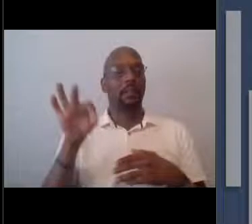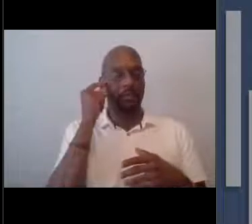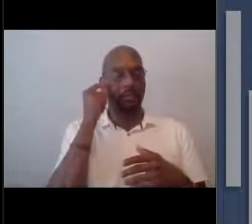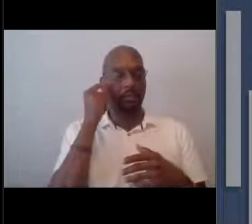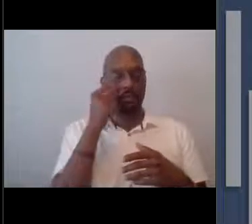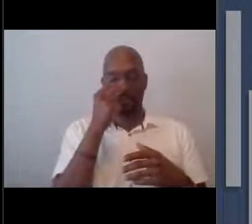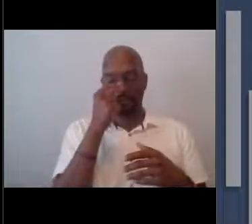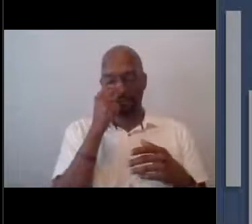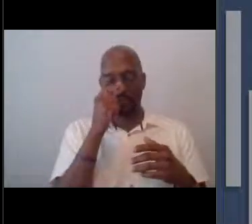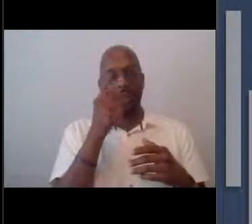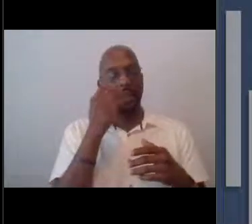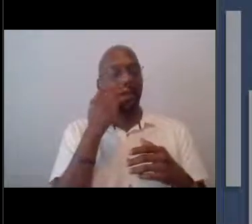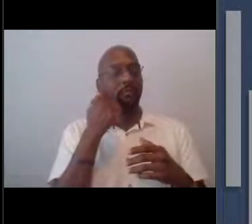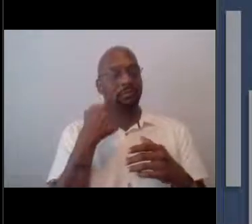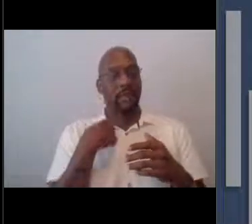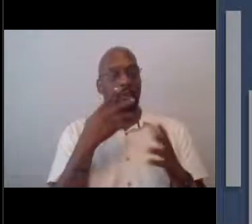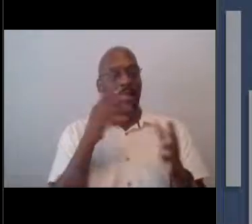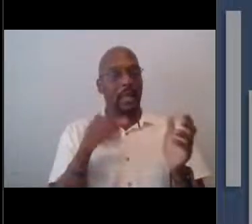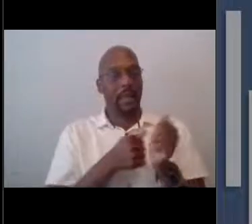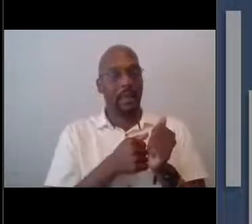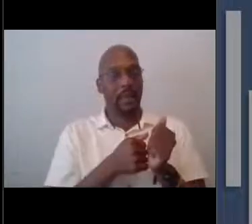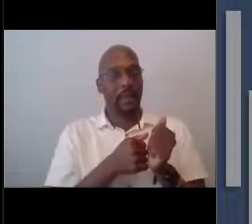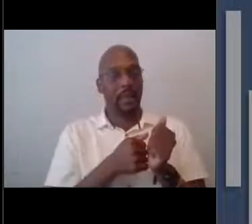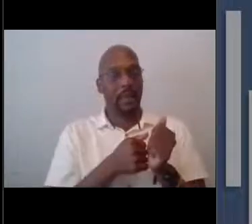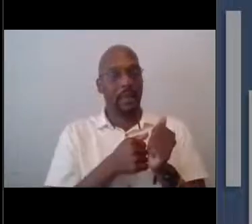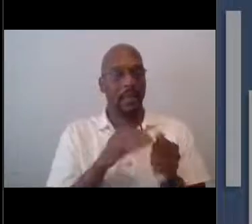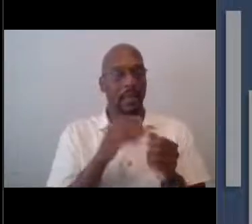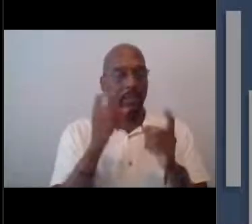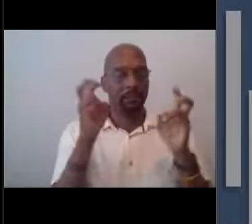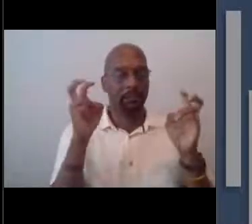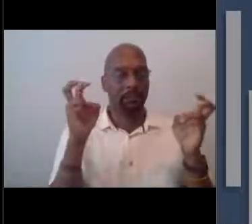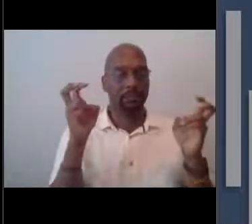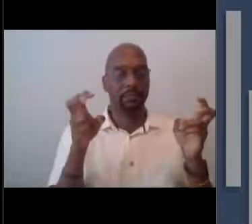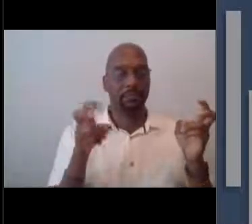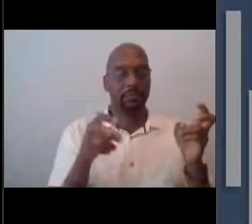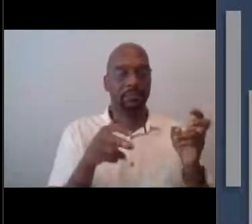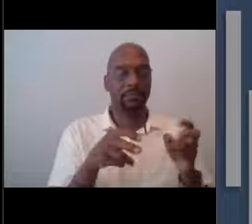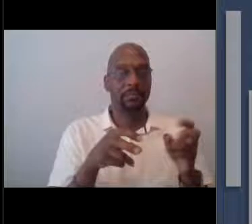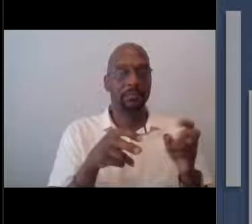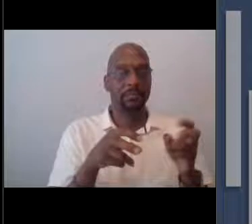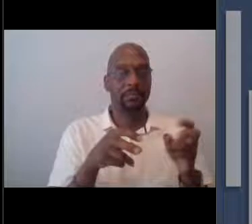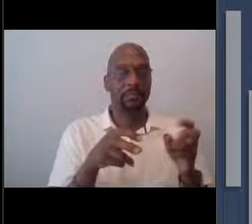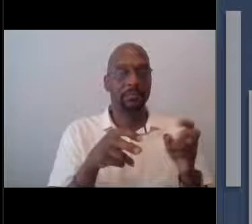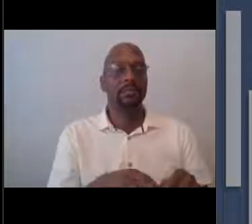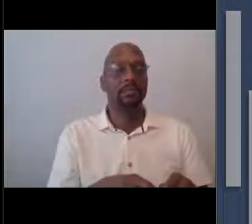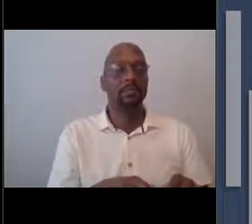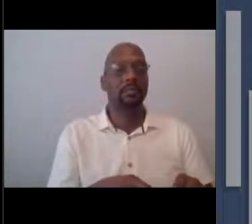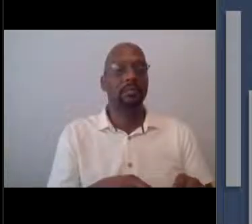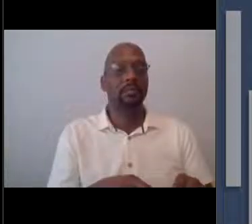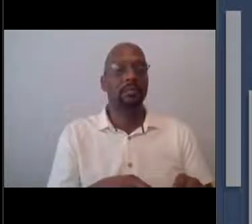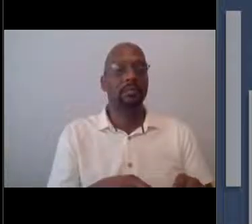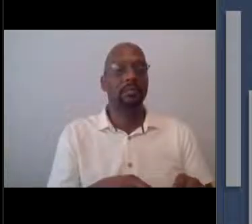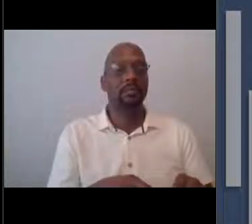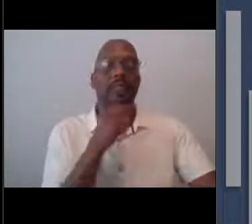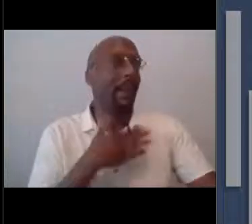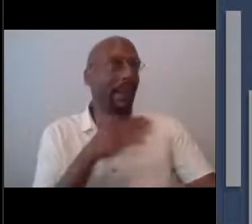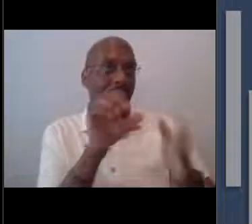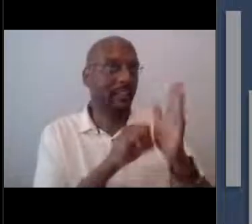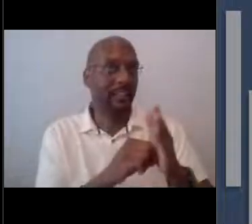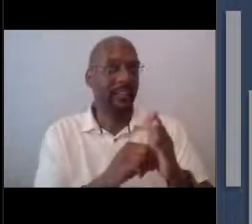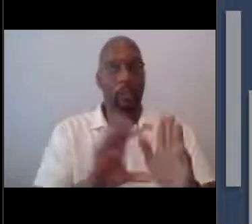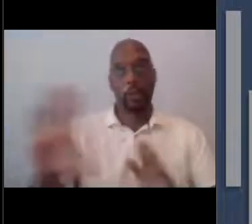it was in tab 18 under state and federal legislative matters. It's not my state, it's yours. Your state and federal. 3.2 billion